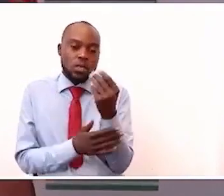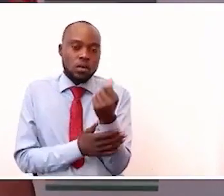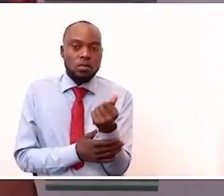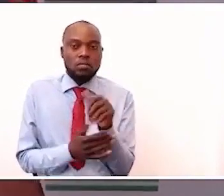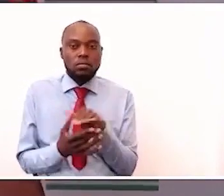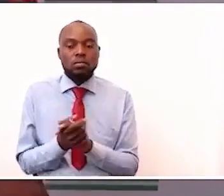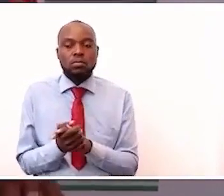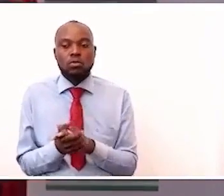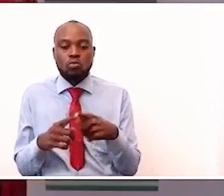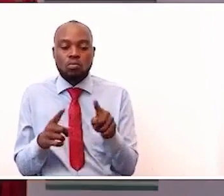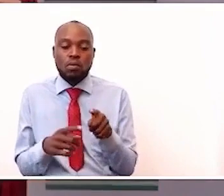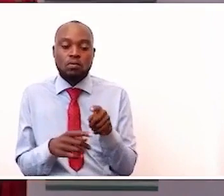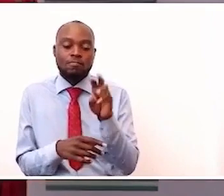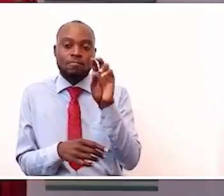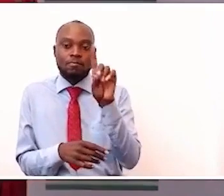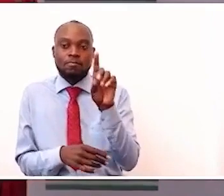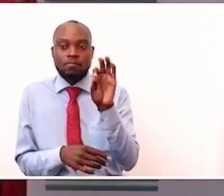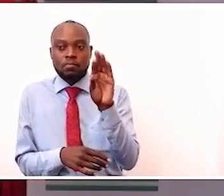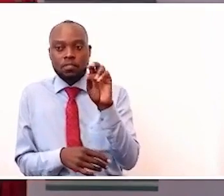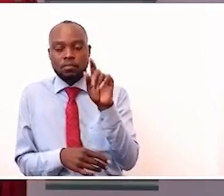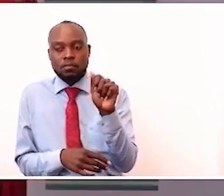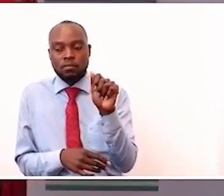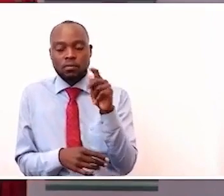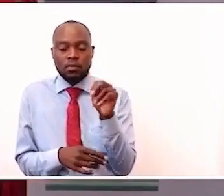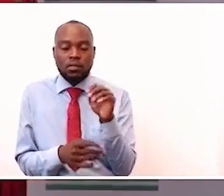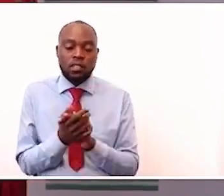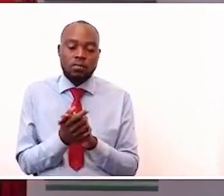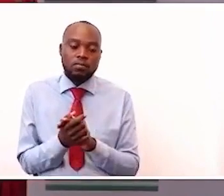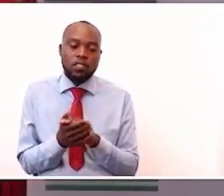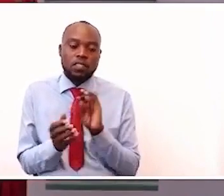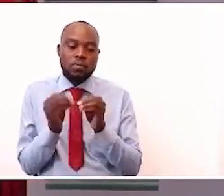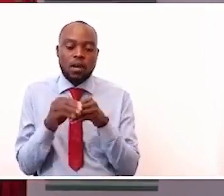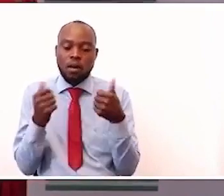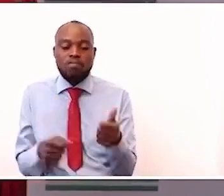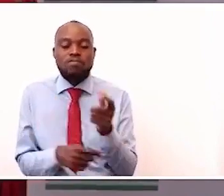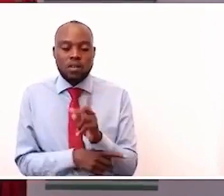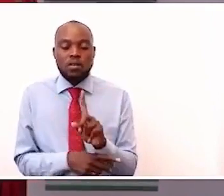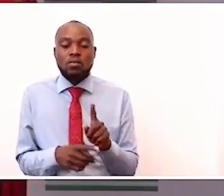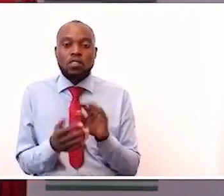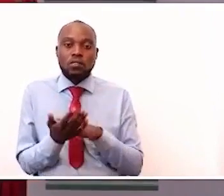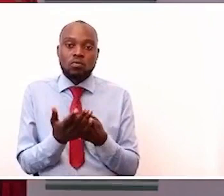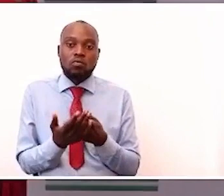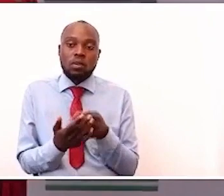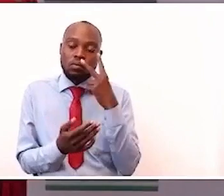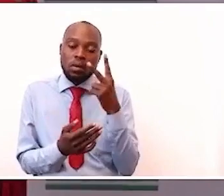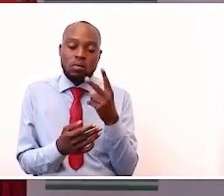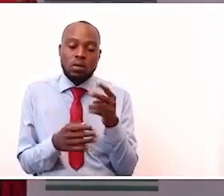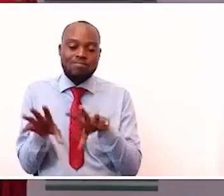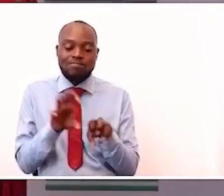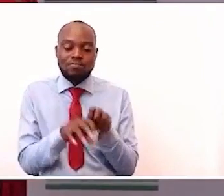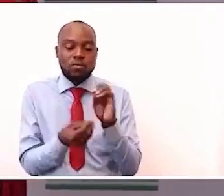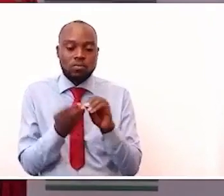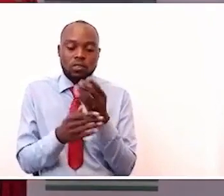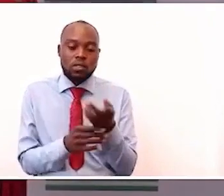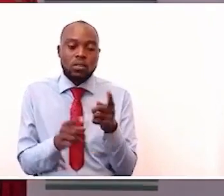the CFA franc, saying that it is a bad arrangement. We do maybe share the same view, but the thing today